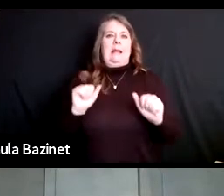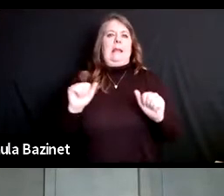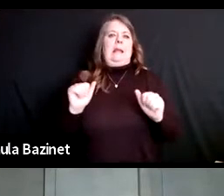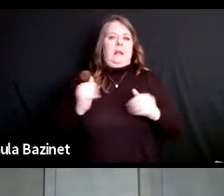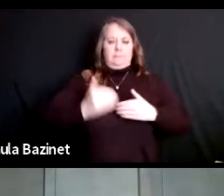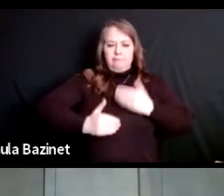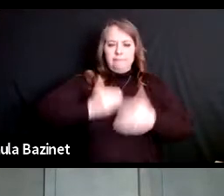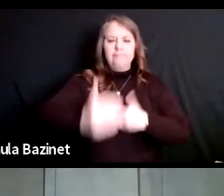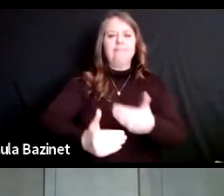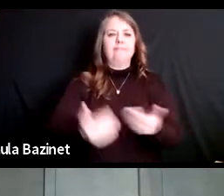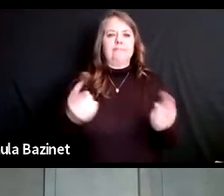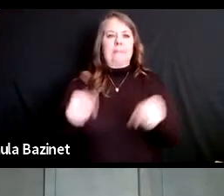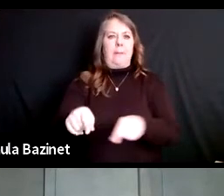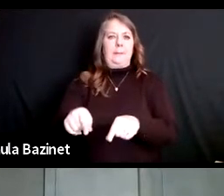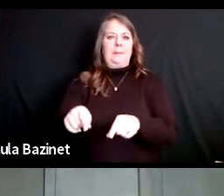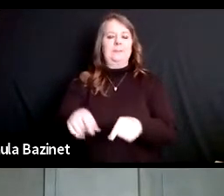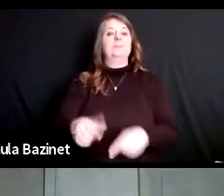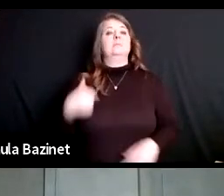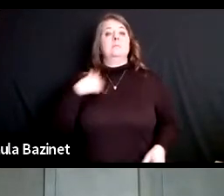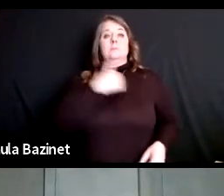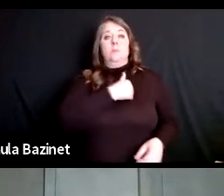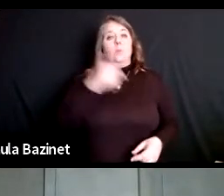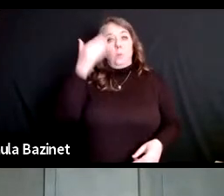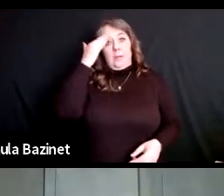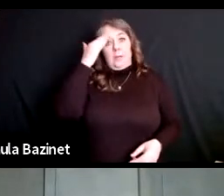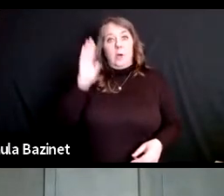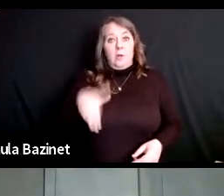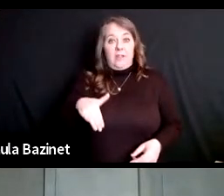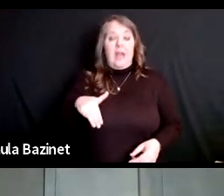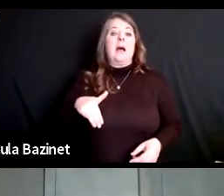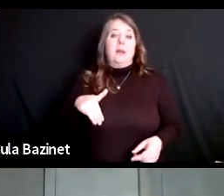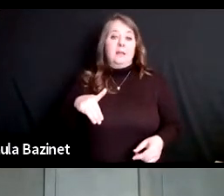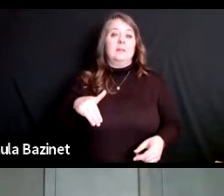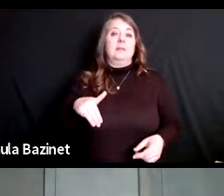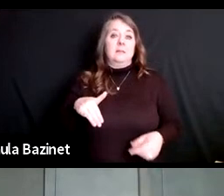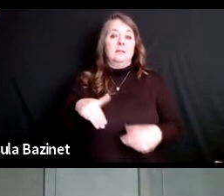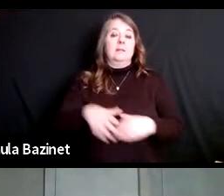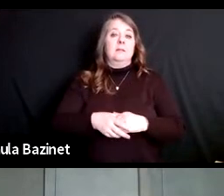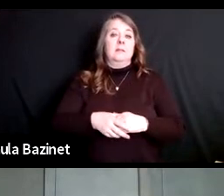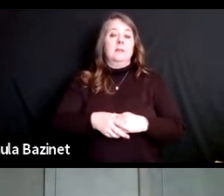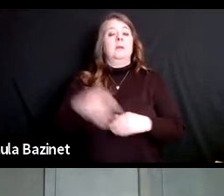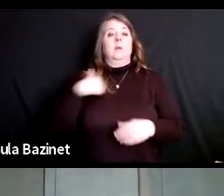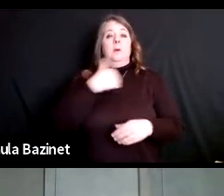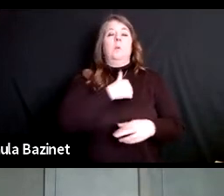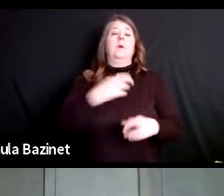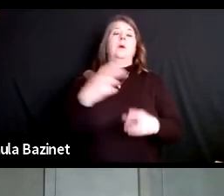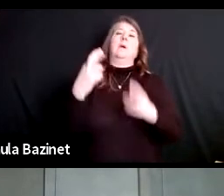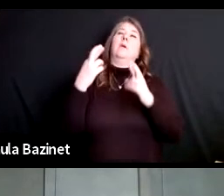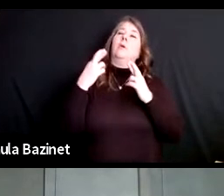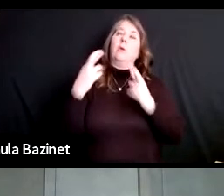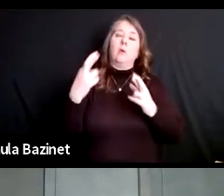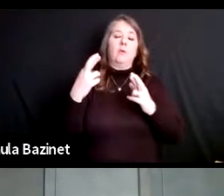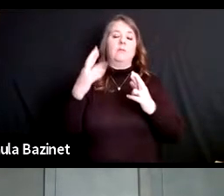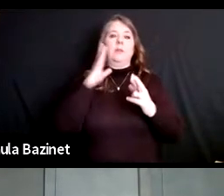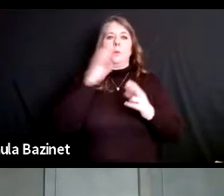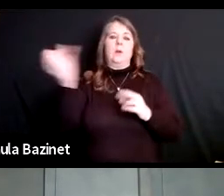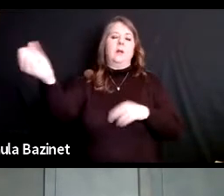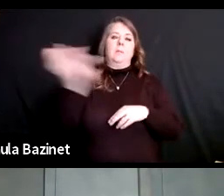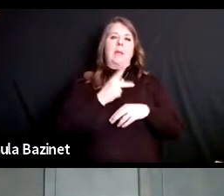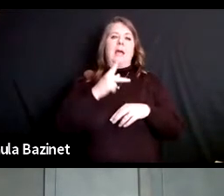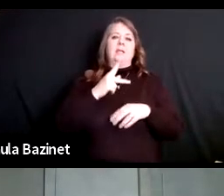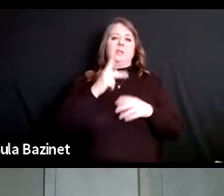moving forward. We know in the long run that we're hopefully going to come back to